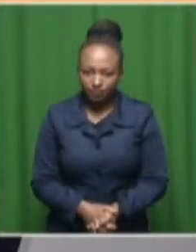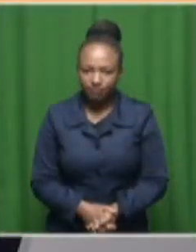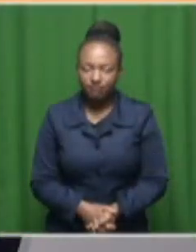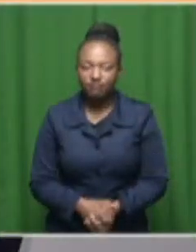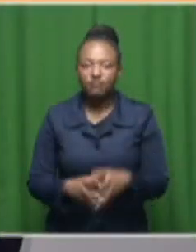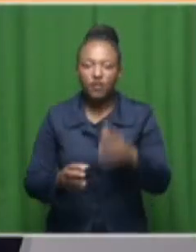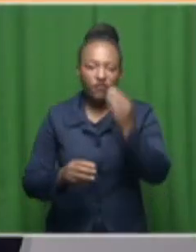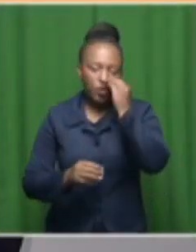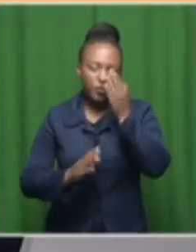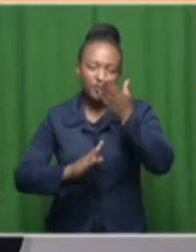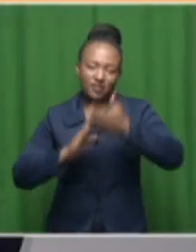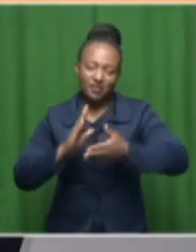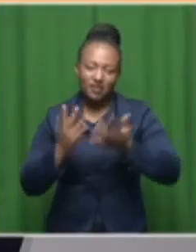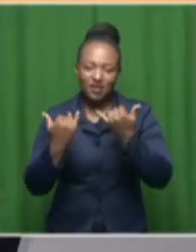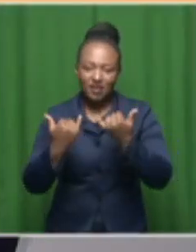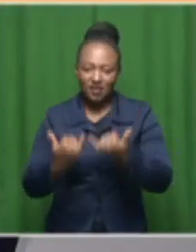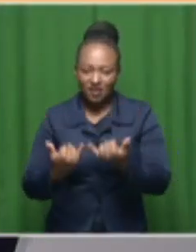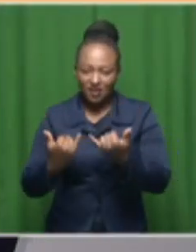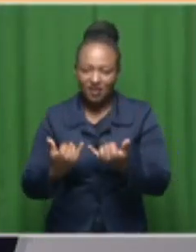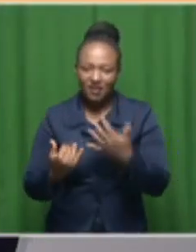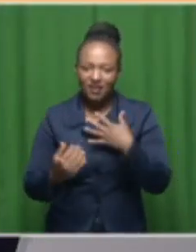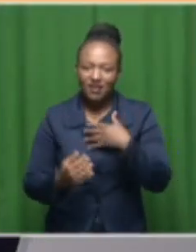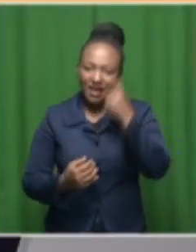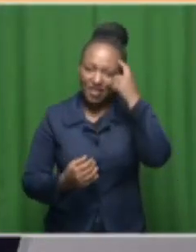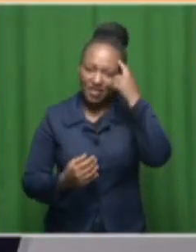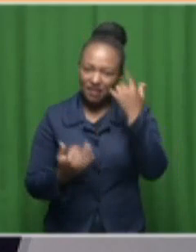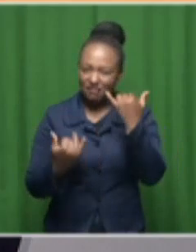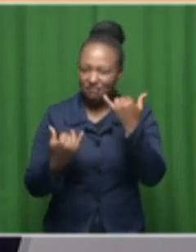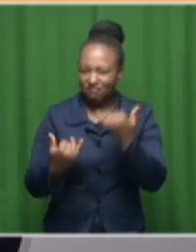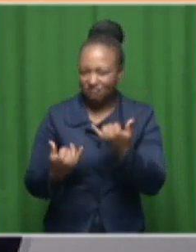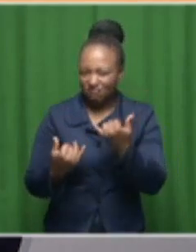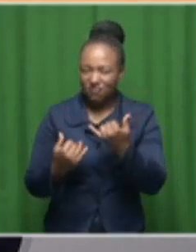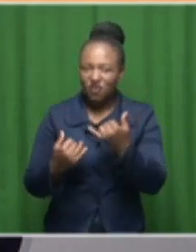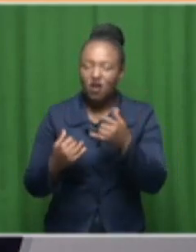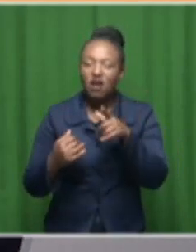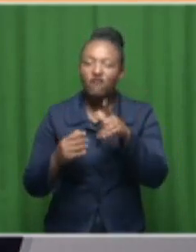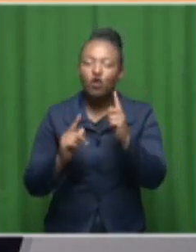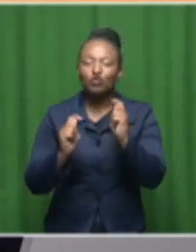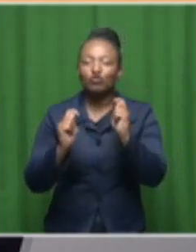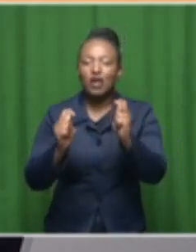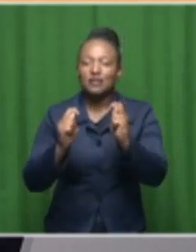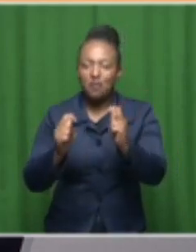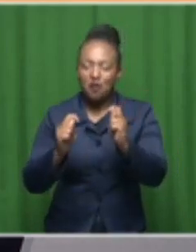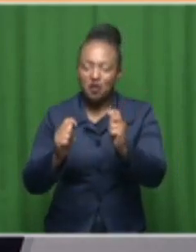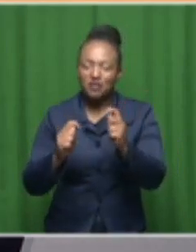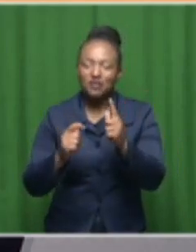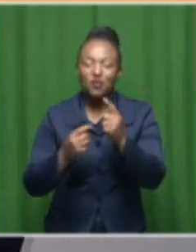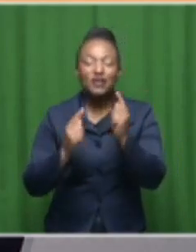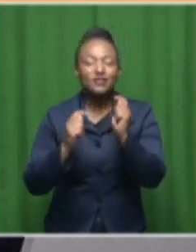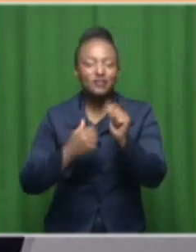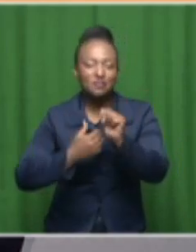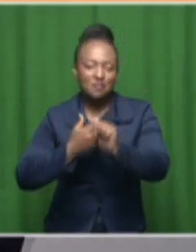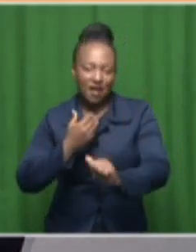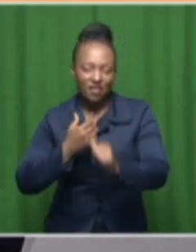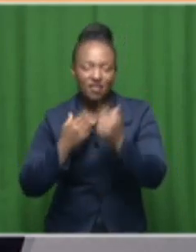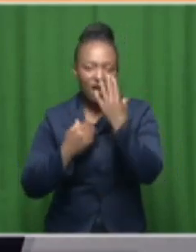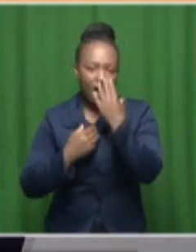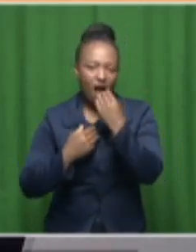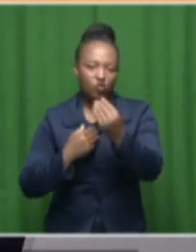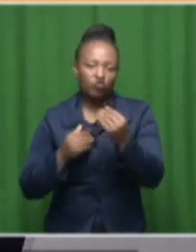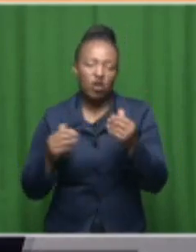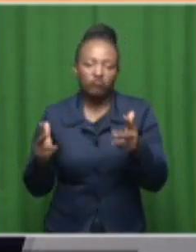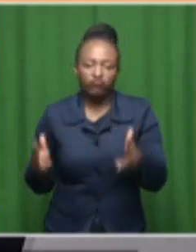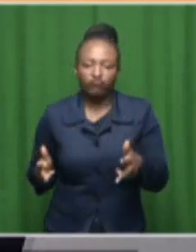All right, that ends our news bulletin. Let's move into our theme for this morning, and that's focusing in on transport in Transport Month. And the Gautrain has been in operation